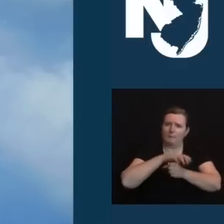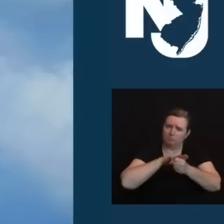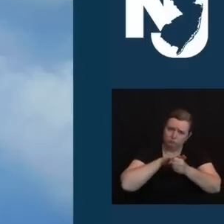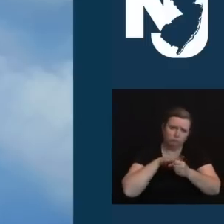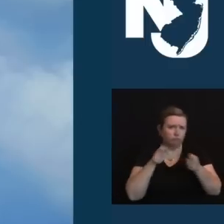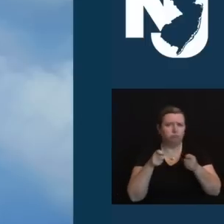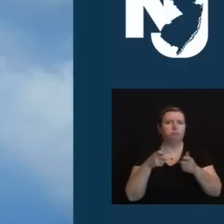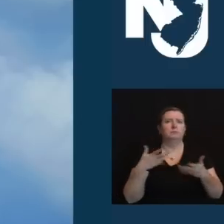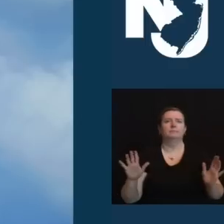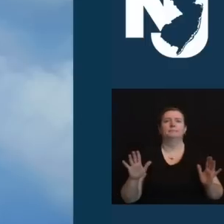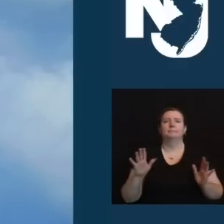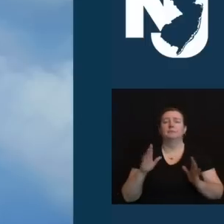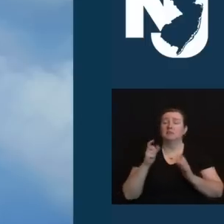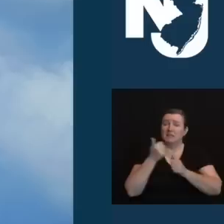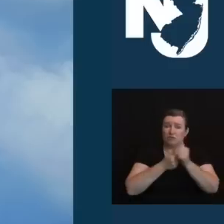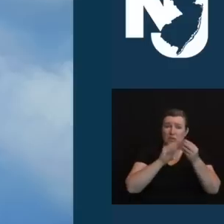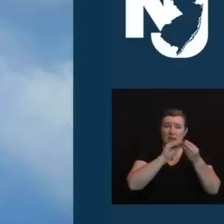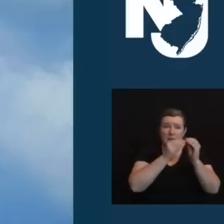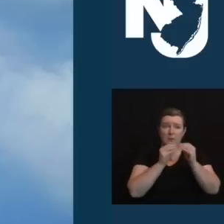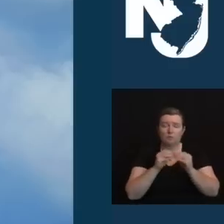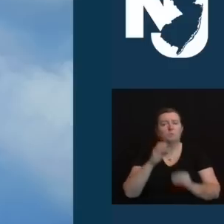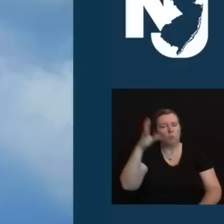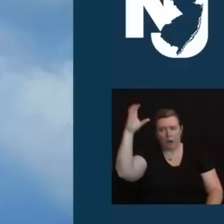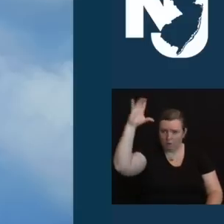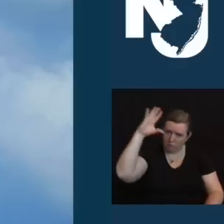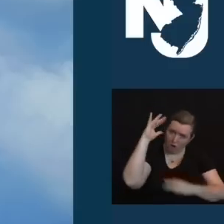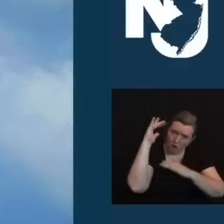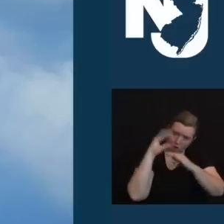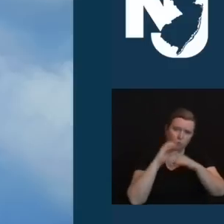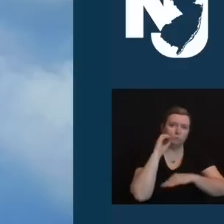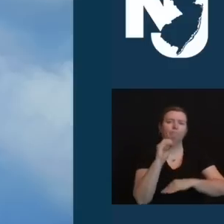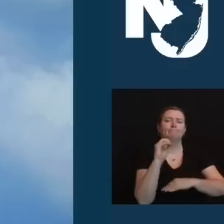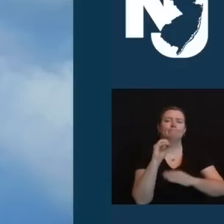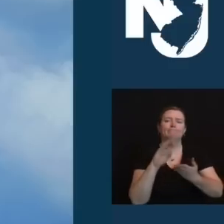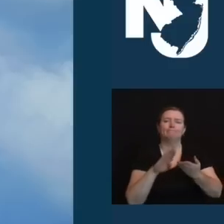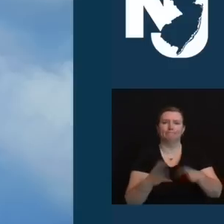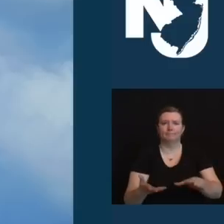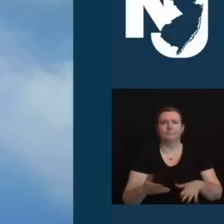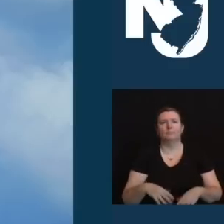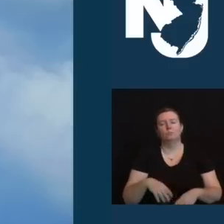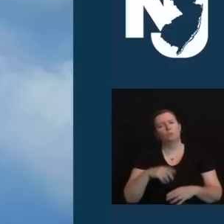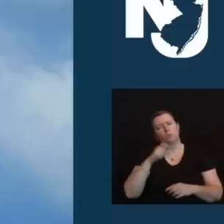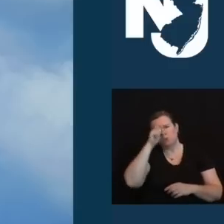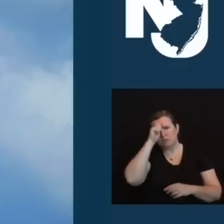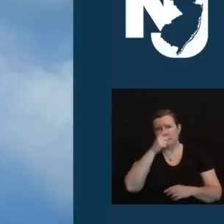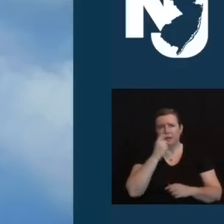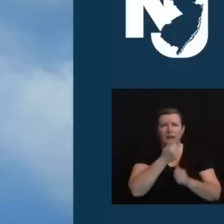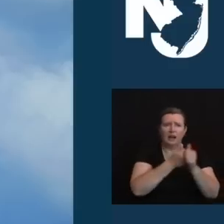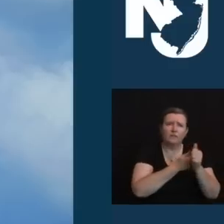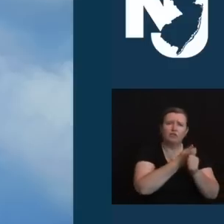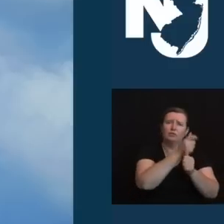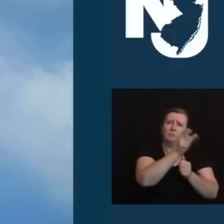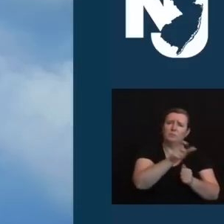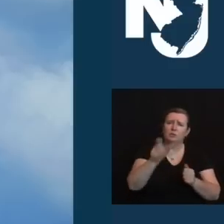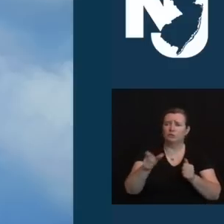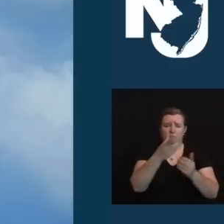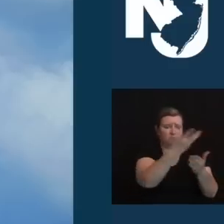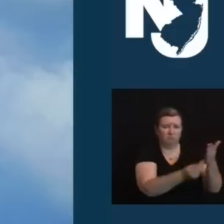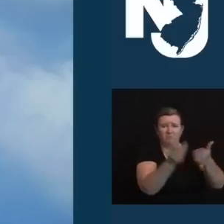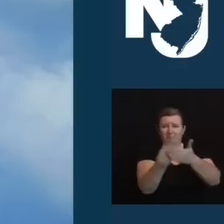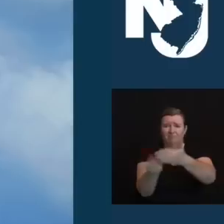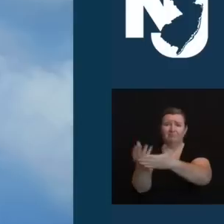track reads 0, and we will dedicate our efforts to every life that has been lost and sadly will be